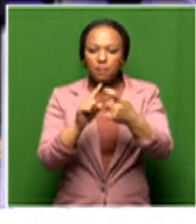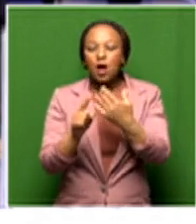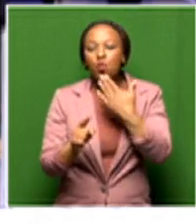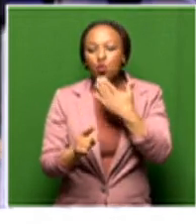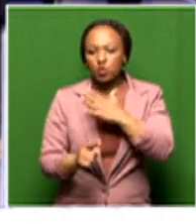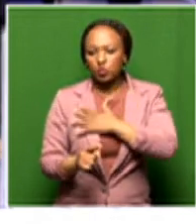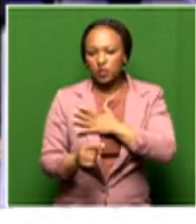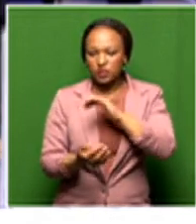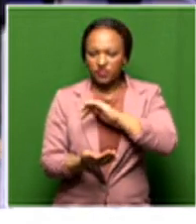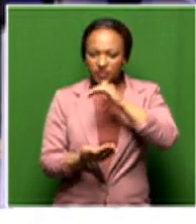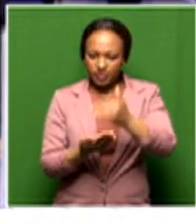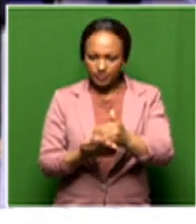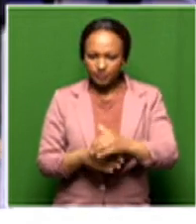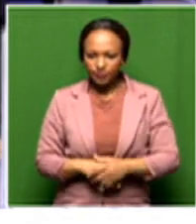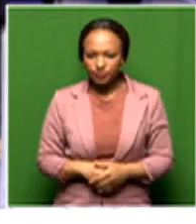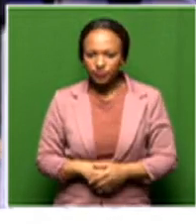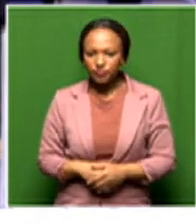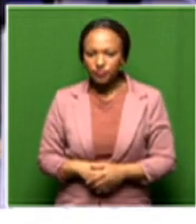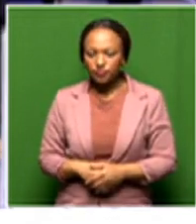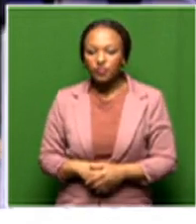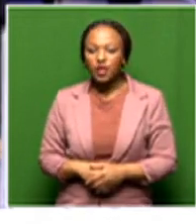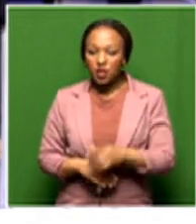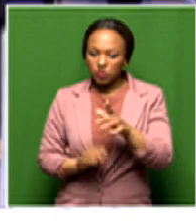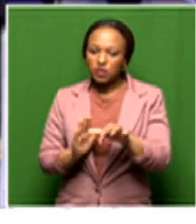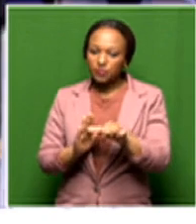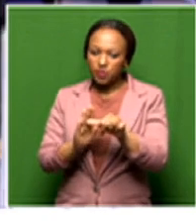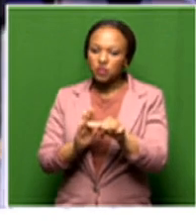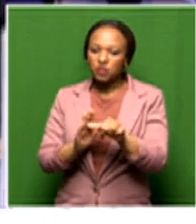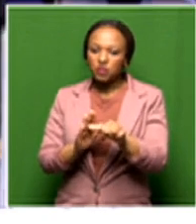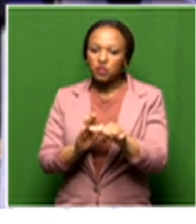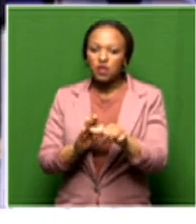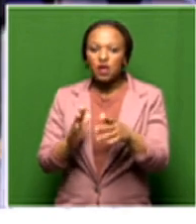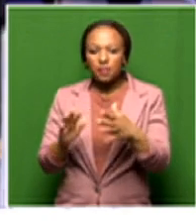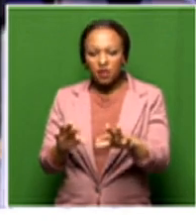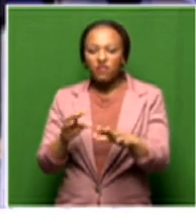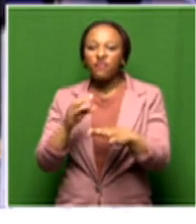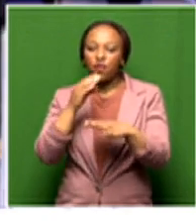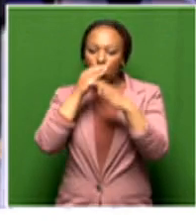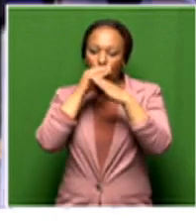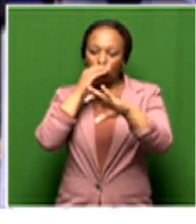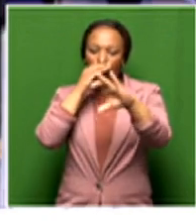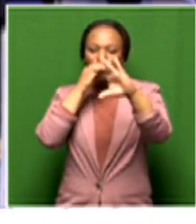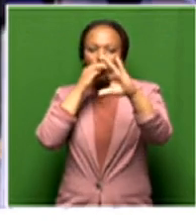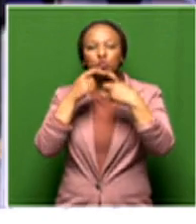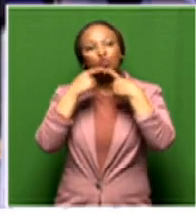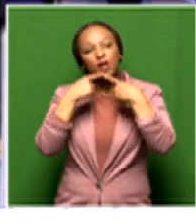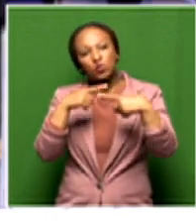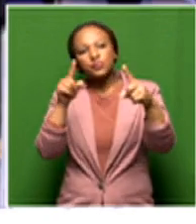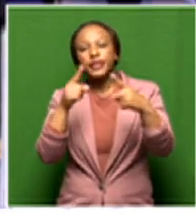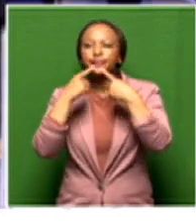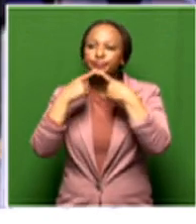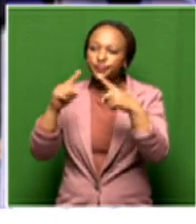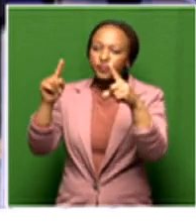the Solidarity Fund. So I think it's quite important to make that distinction. It was for loud hailers that are a tool